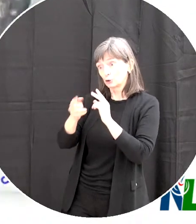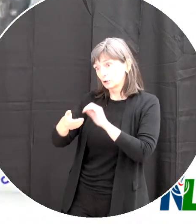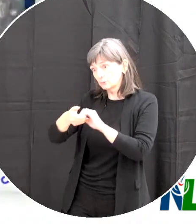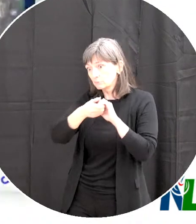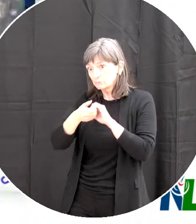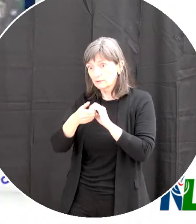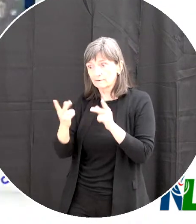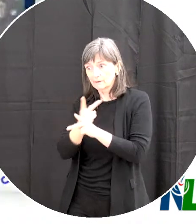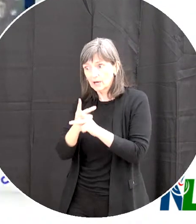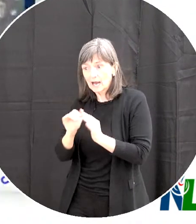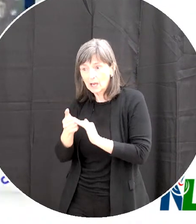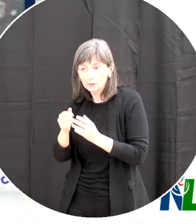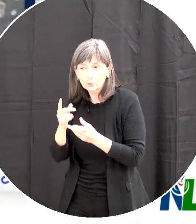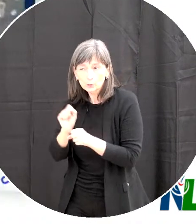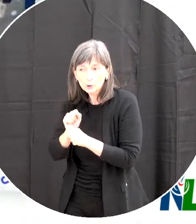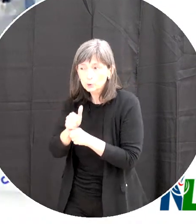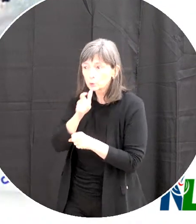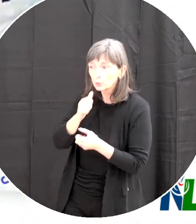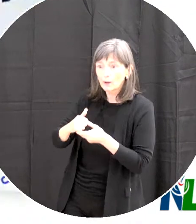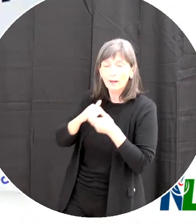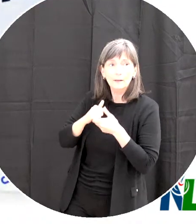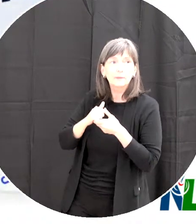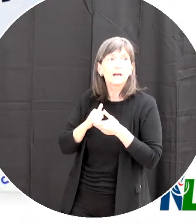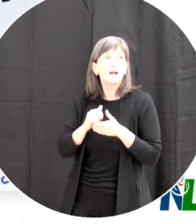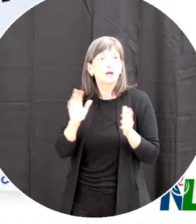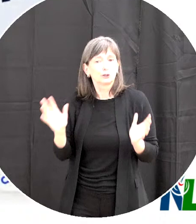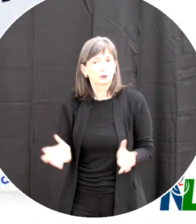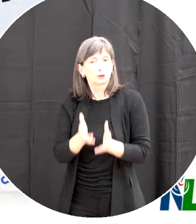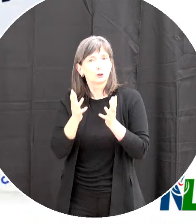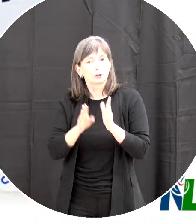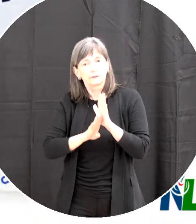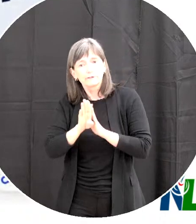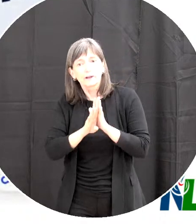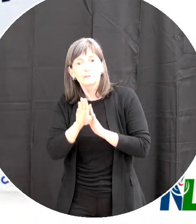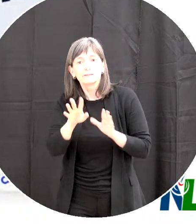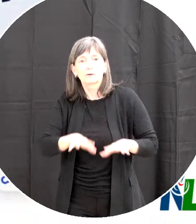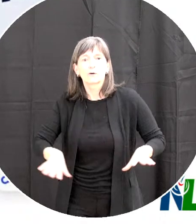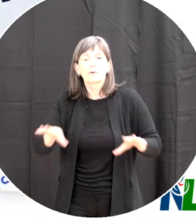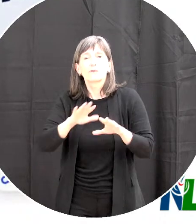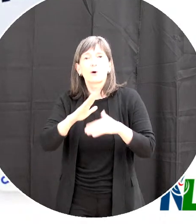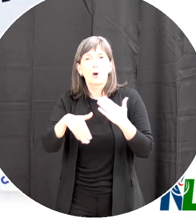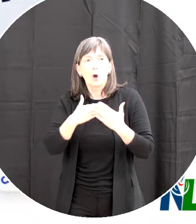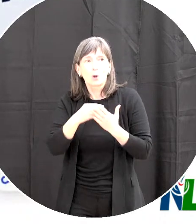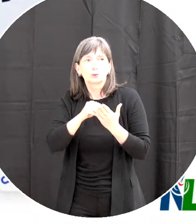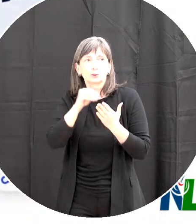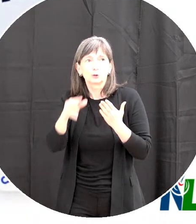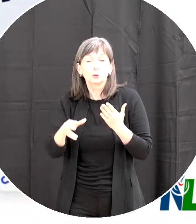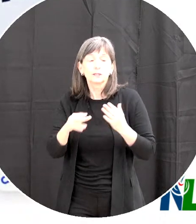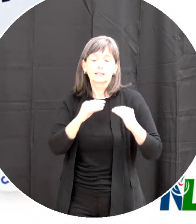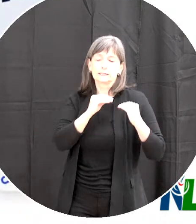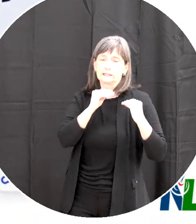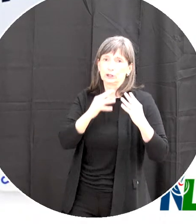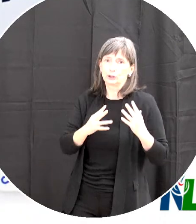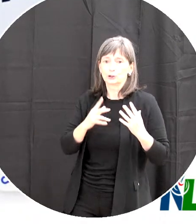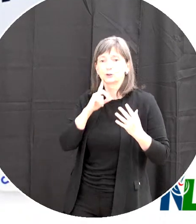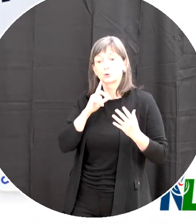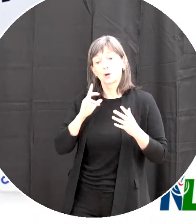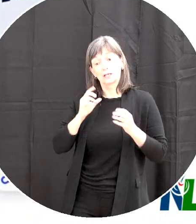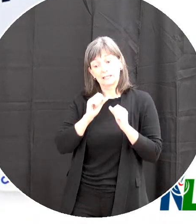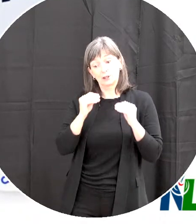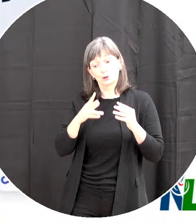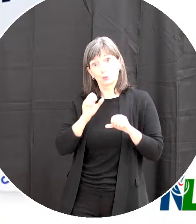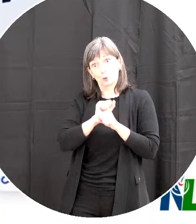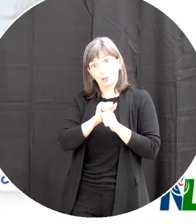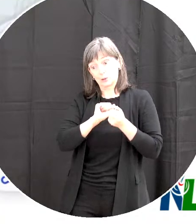in a variety of ways, and encouraging the growth and development of our district staff to collaboratively